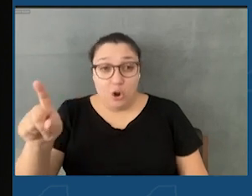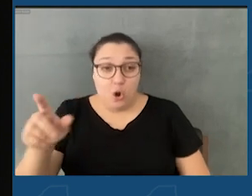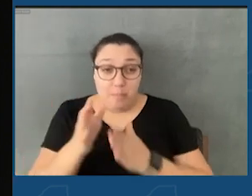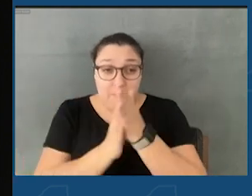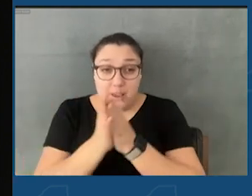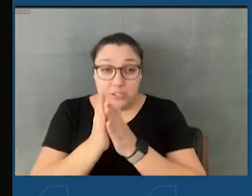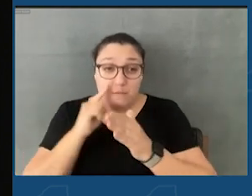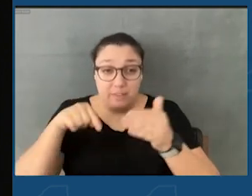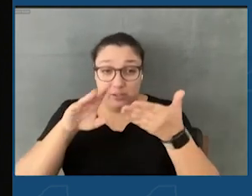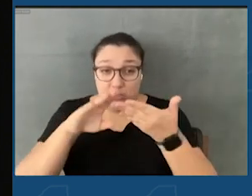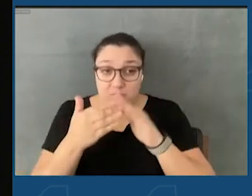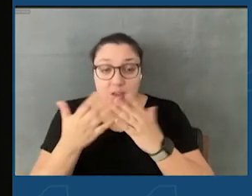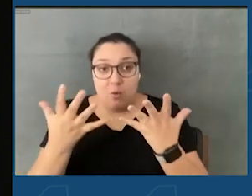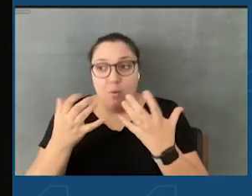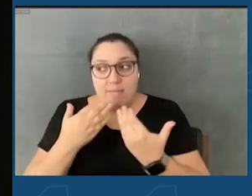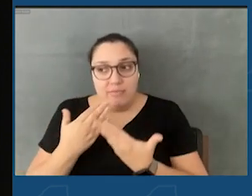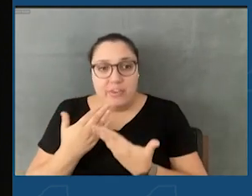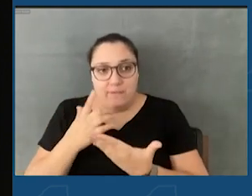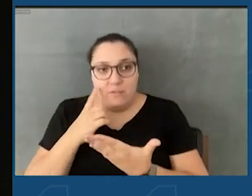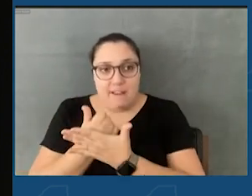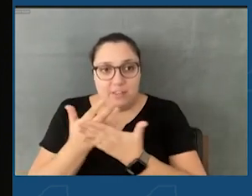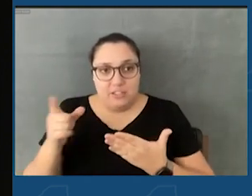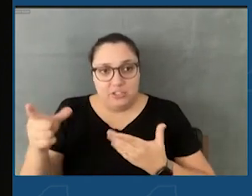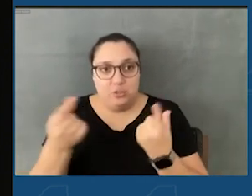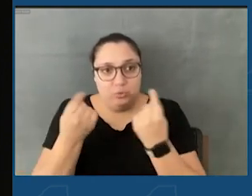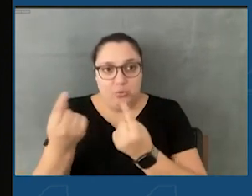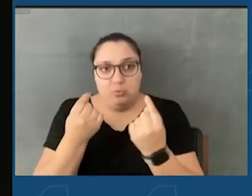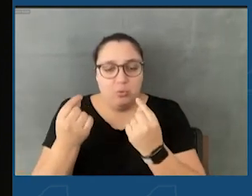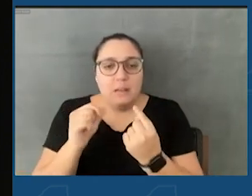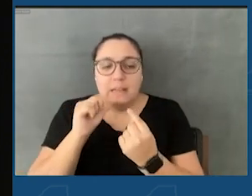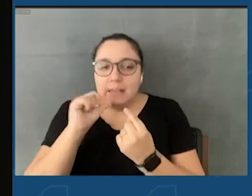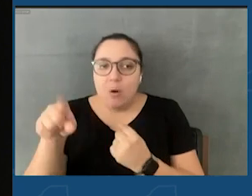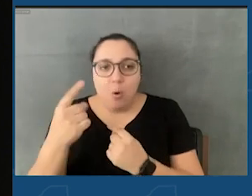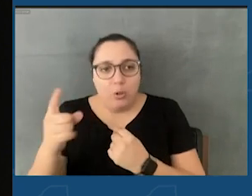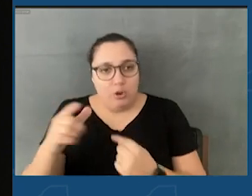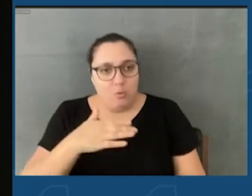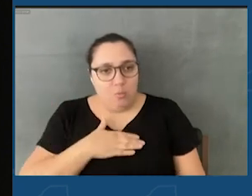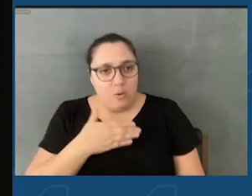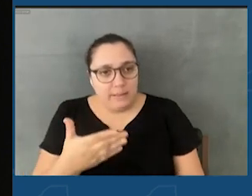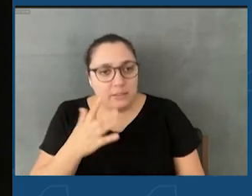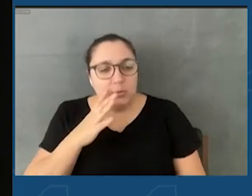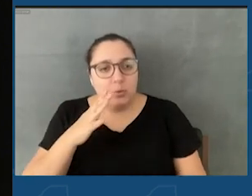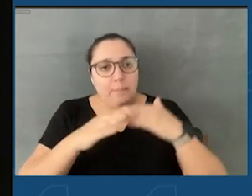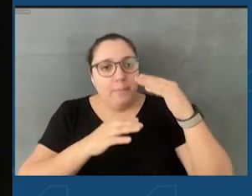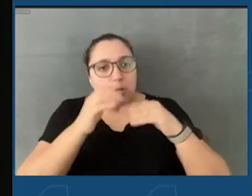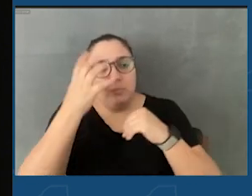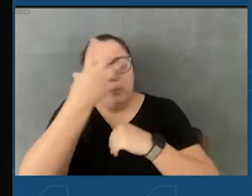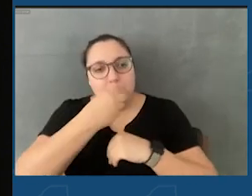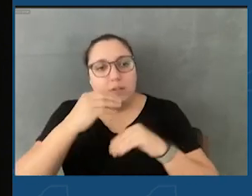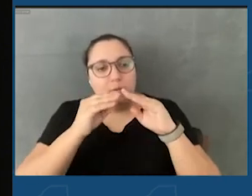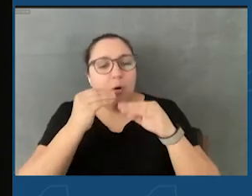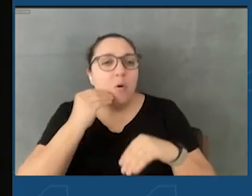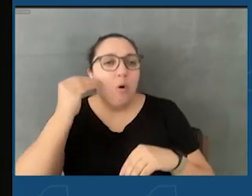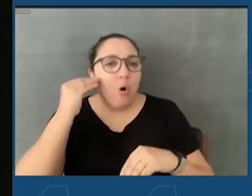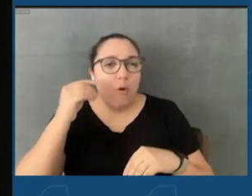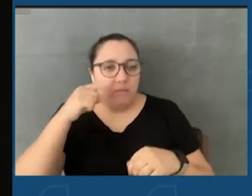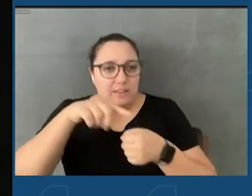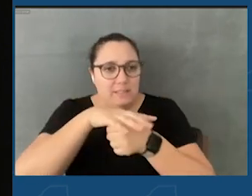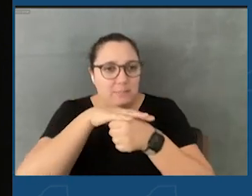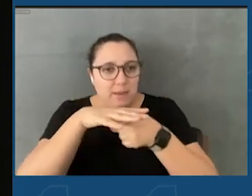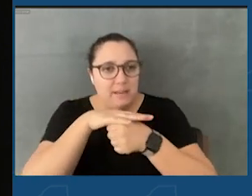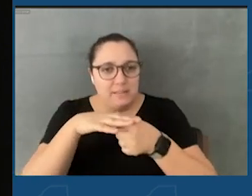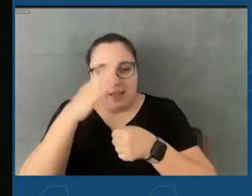want to thank her for everything she has done, not just in her willingness to build beautiful homes for people like this space here that we're in. I know this is